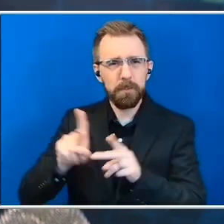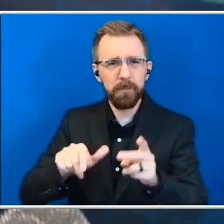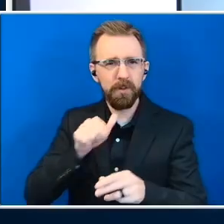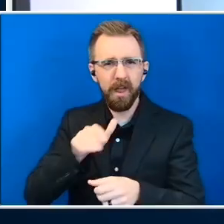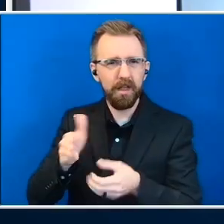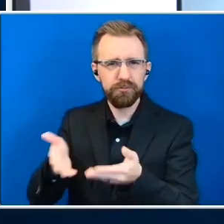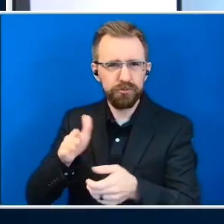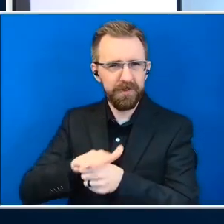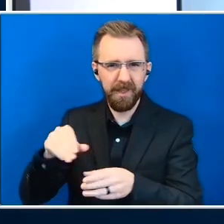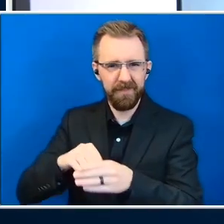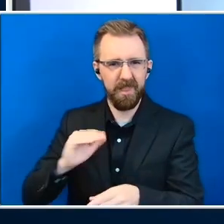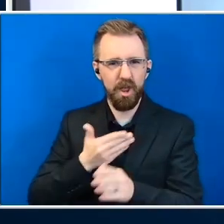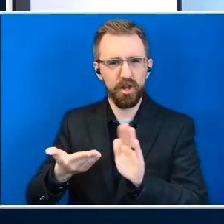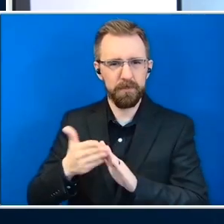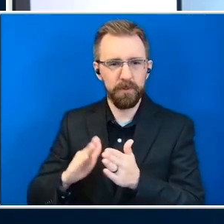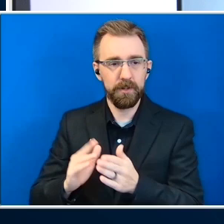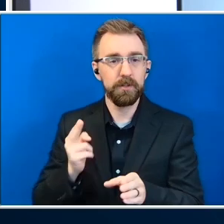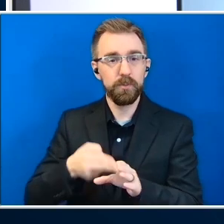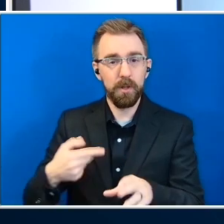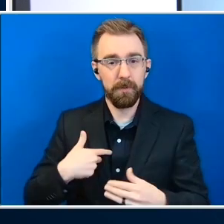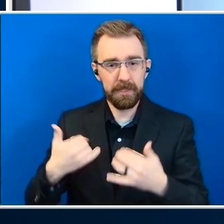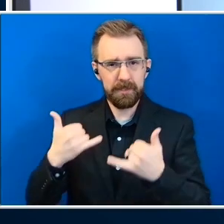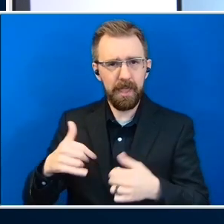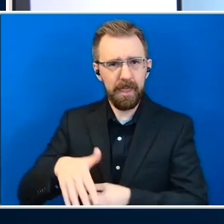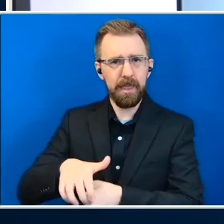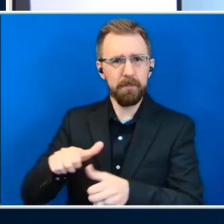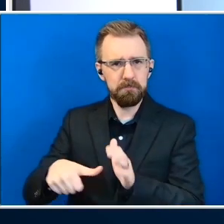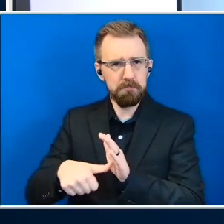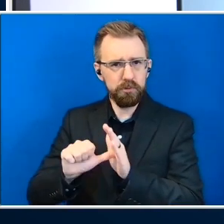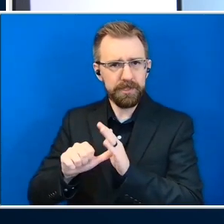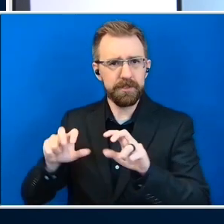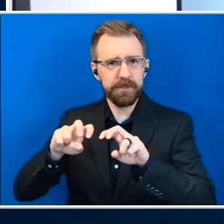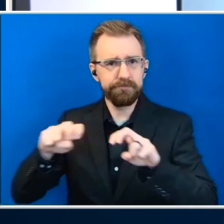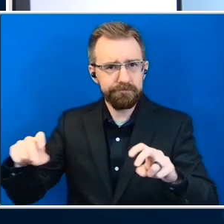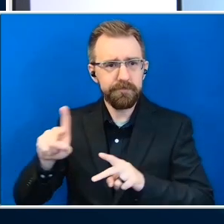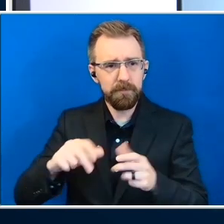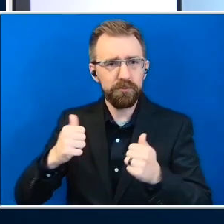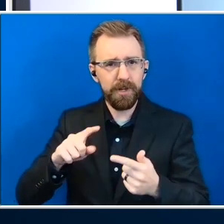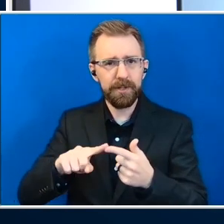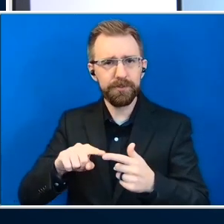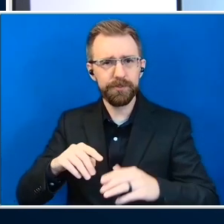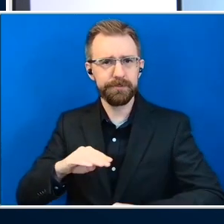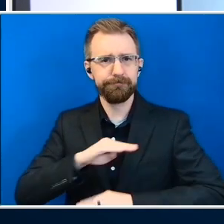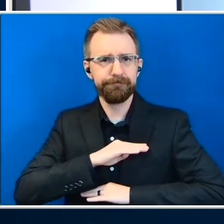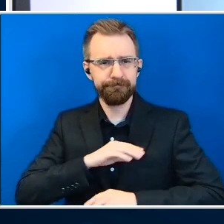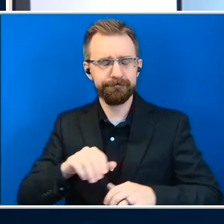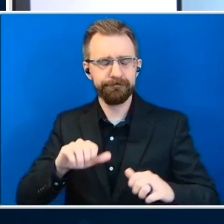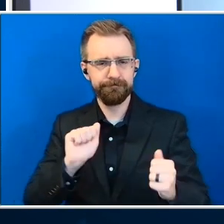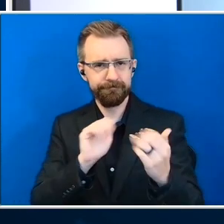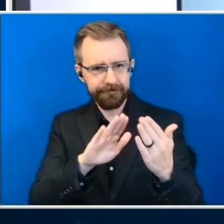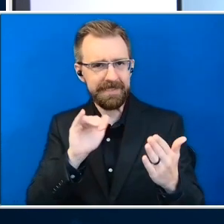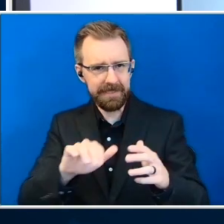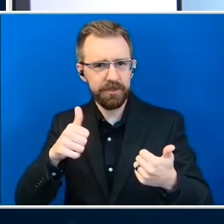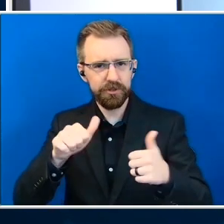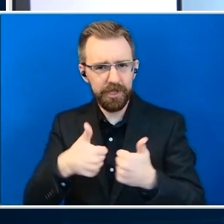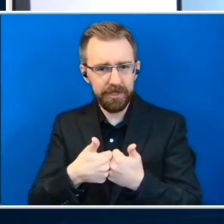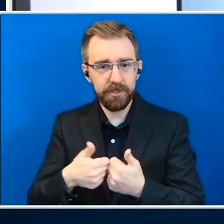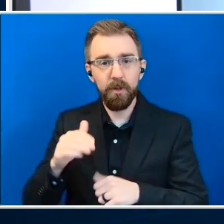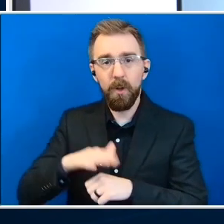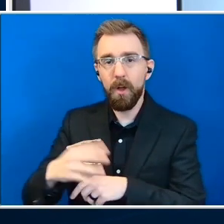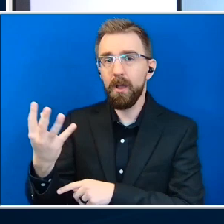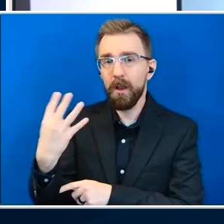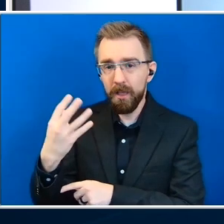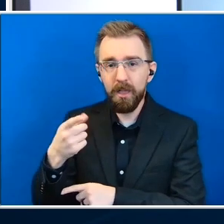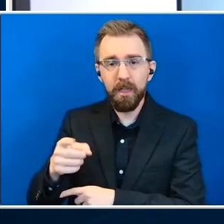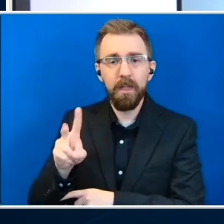me today is an impressive panel of people working hard to meet these top challenges. Joining us via webcam is the Vice Chair for Clinical